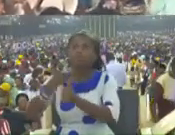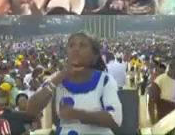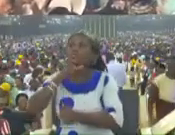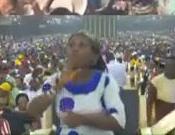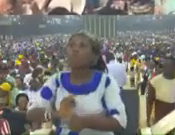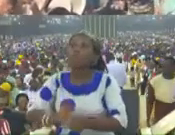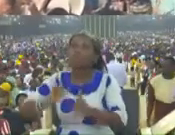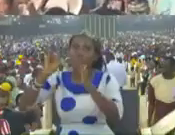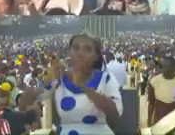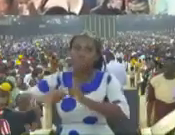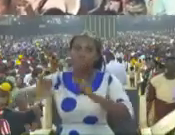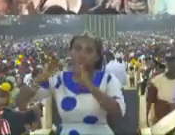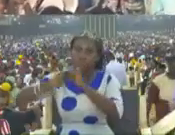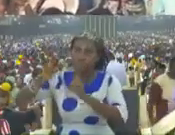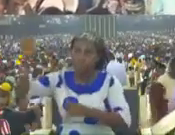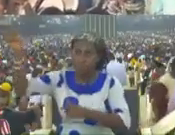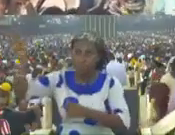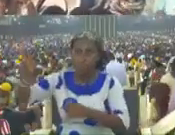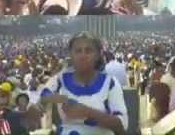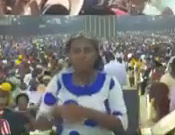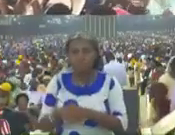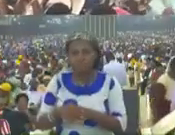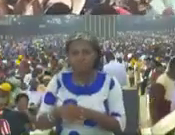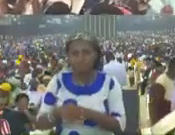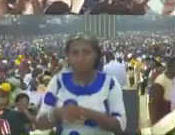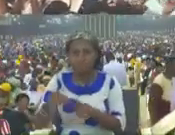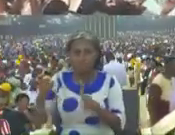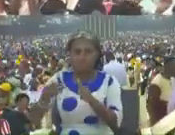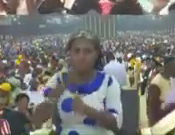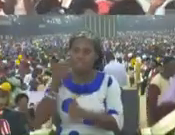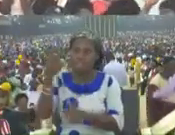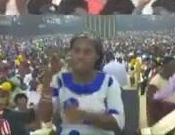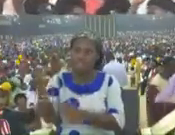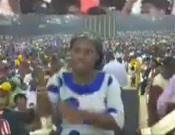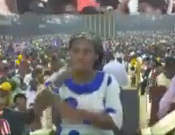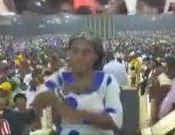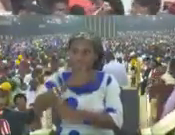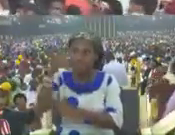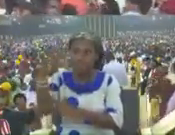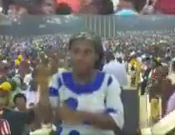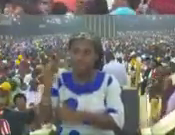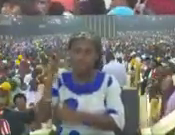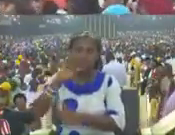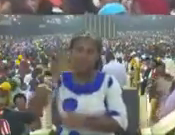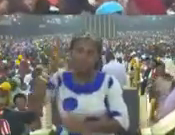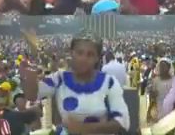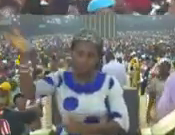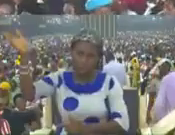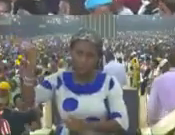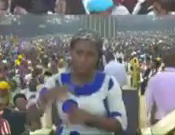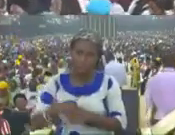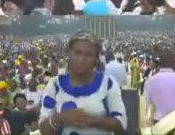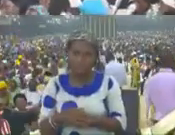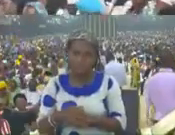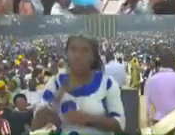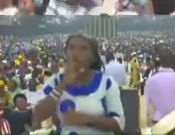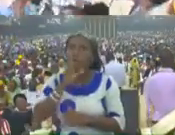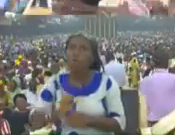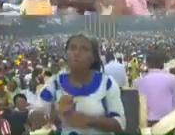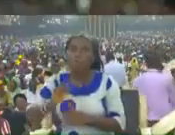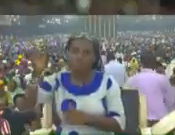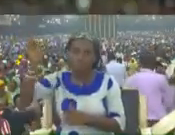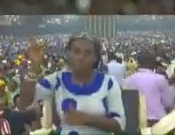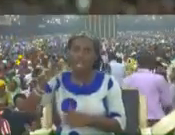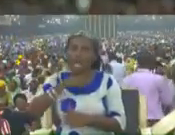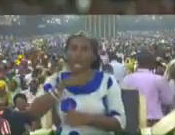first 3 days will be at the old auditorium, and then the last